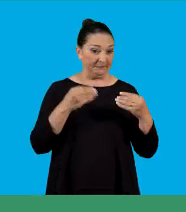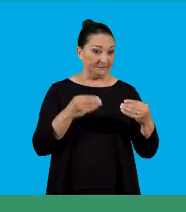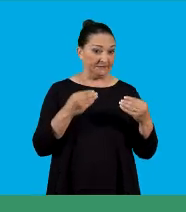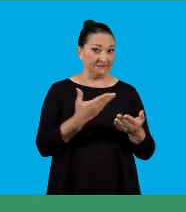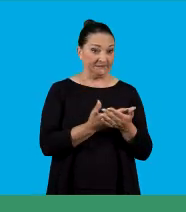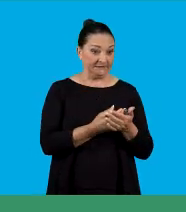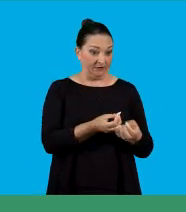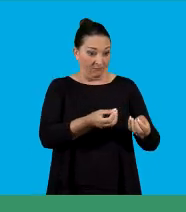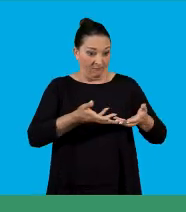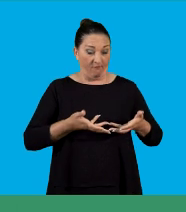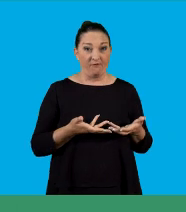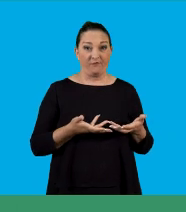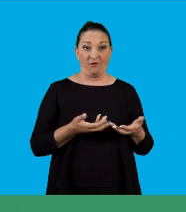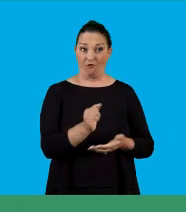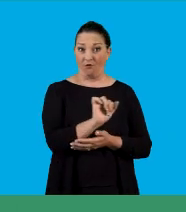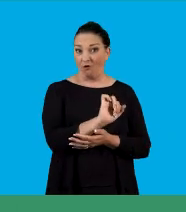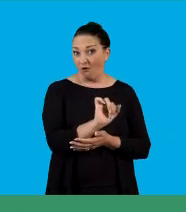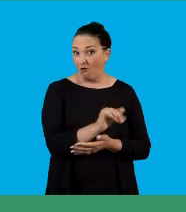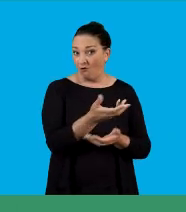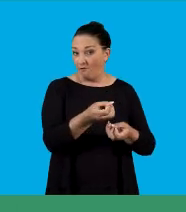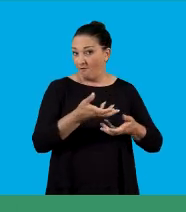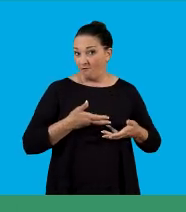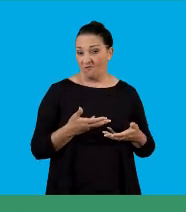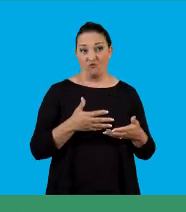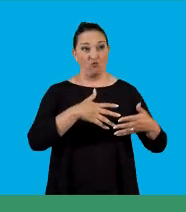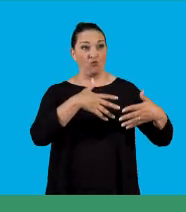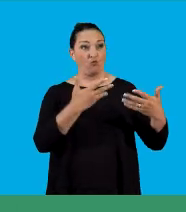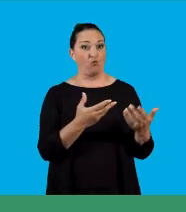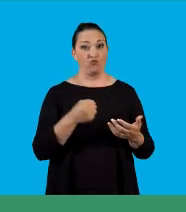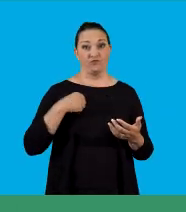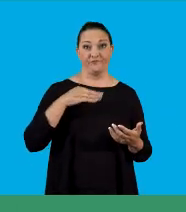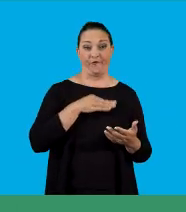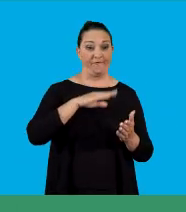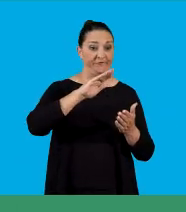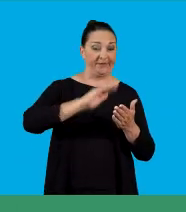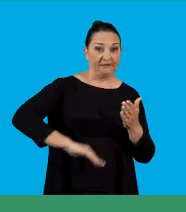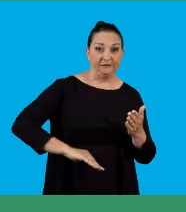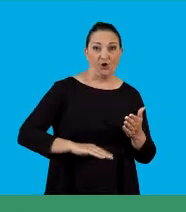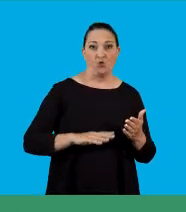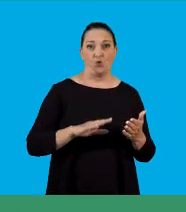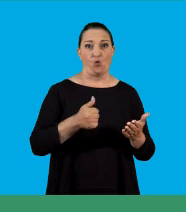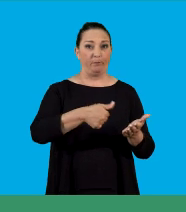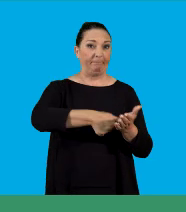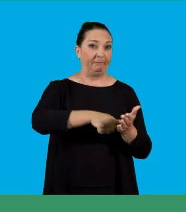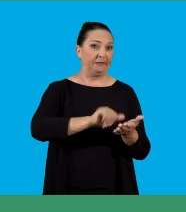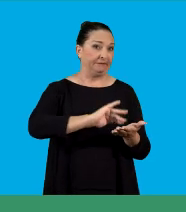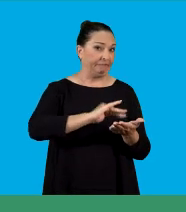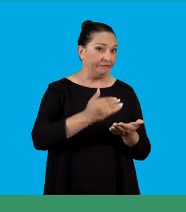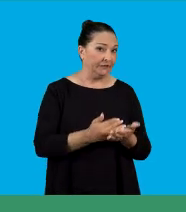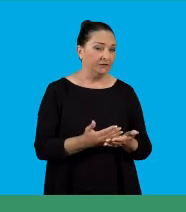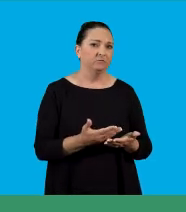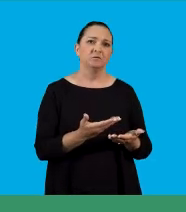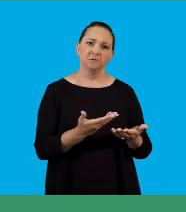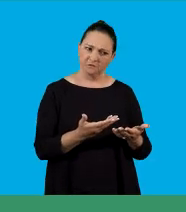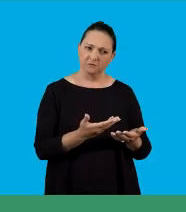benefits? I mean, if they're going to offer you a car, maybe they are offering staff discounts, maybe they are offering pension funds, all of those things. So